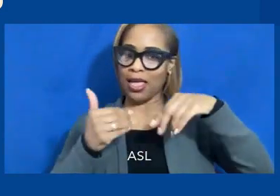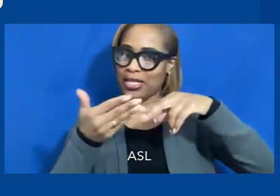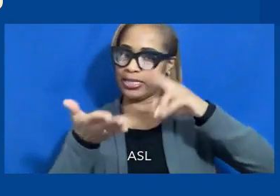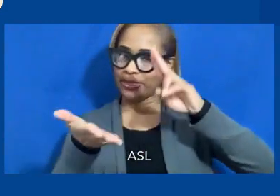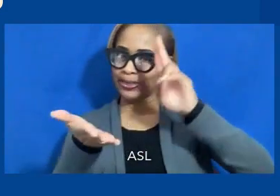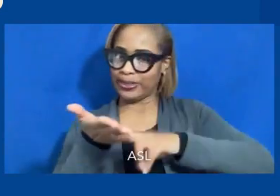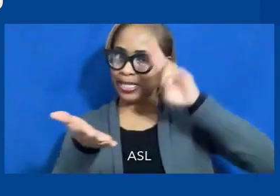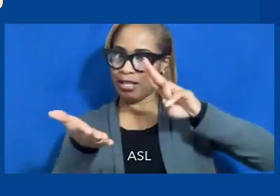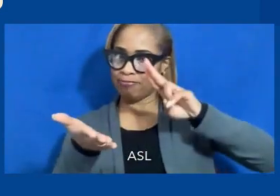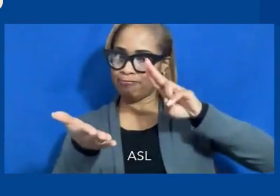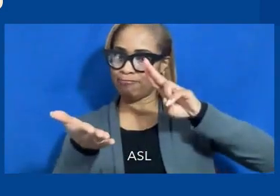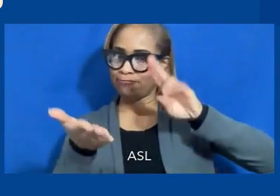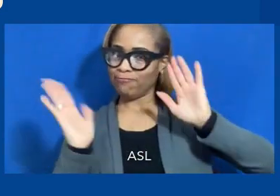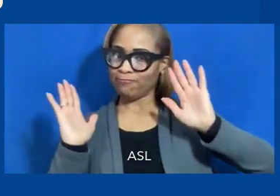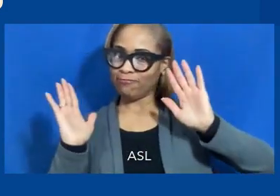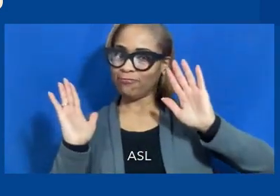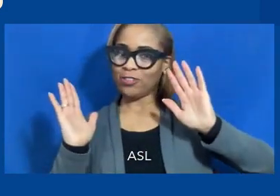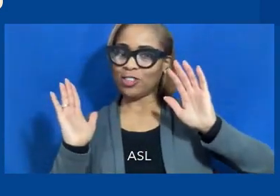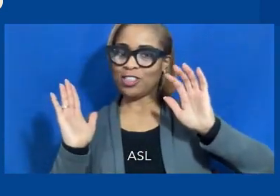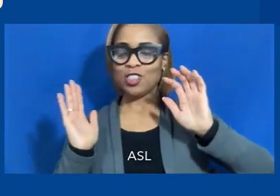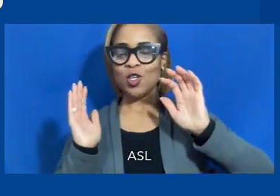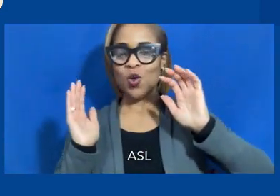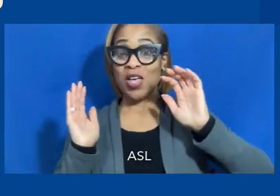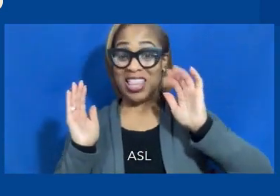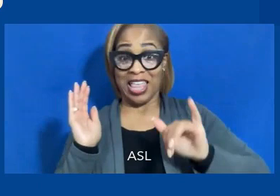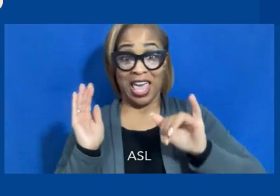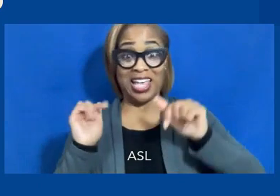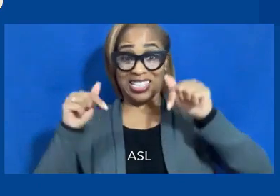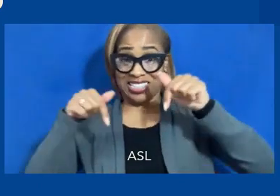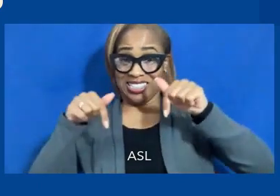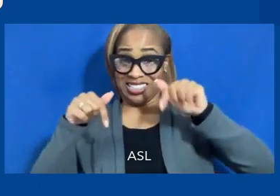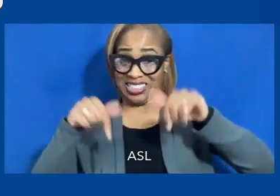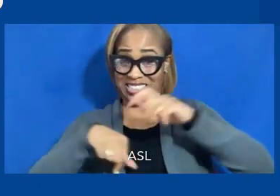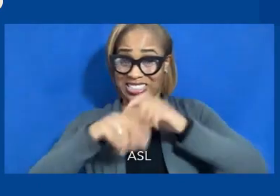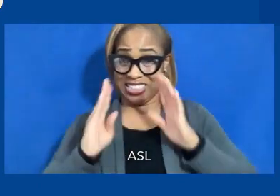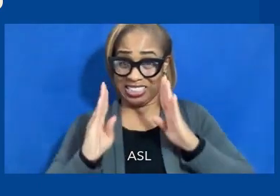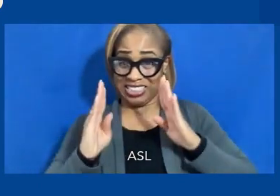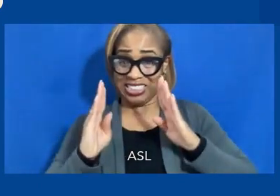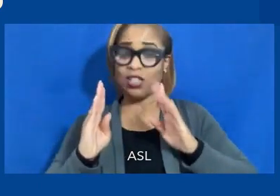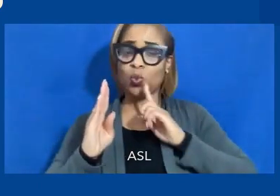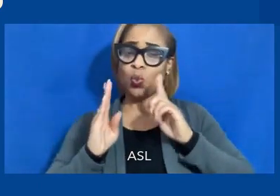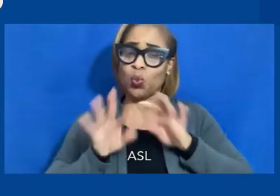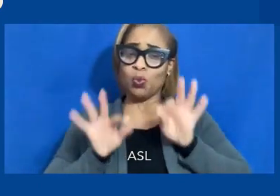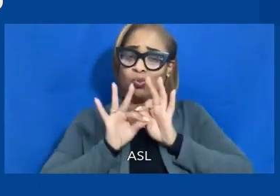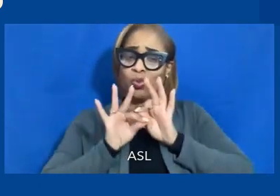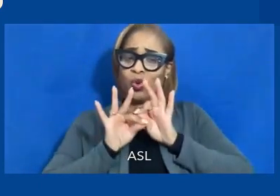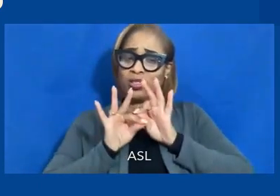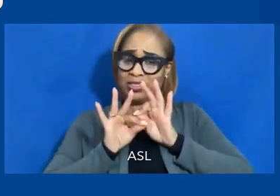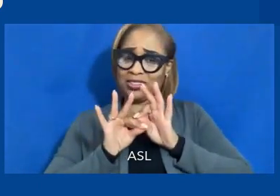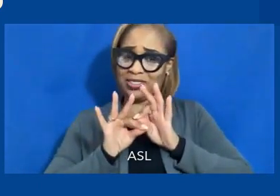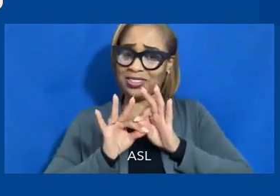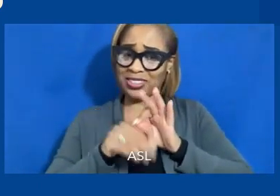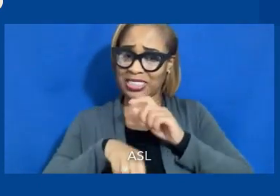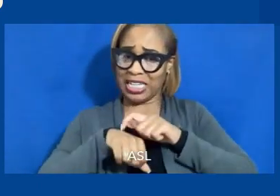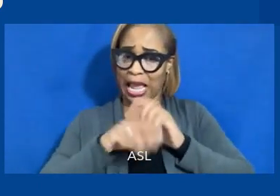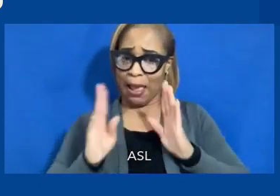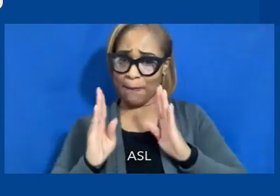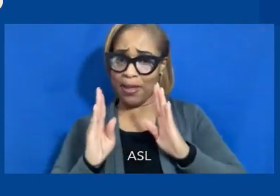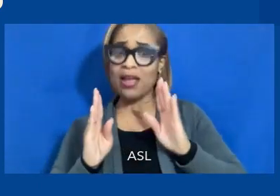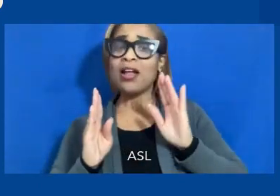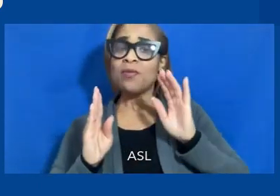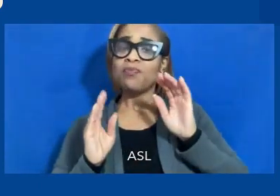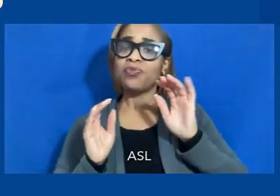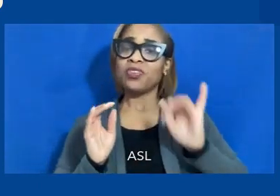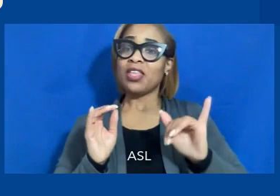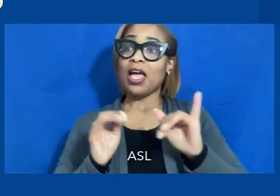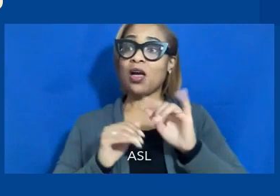little middle ground, which is a really critical little time period that we have. And it's one of the few times where we actually have